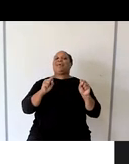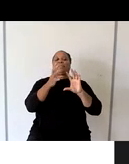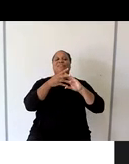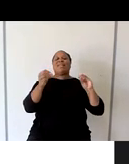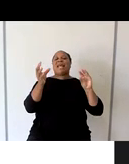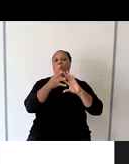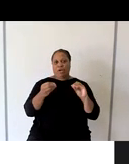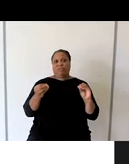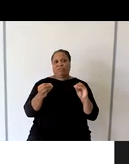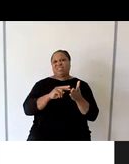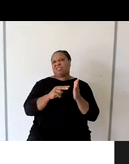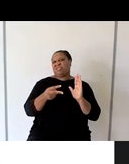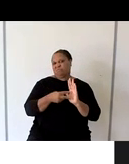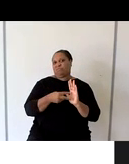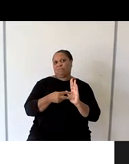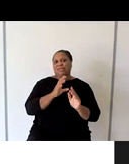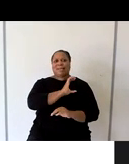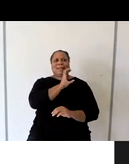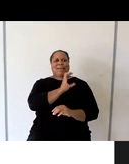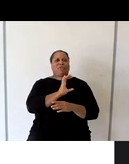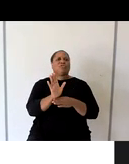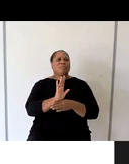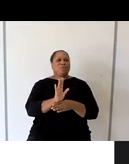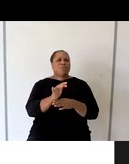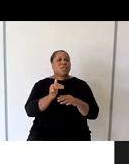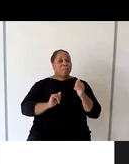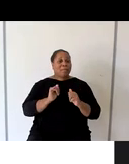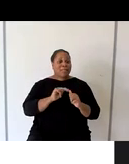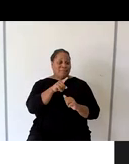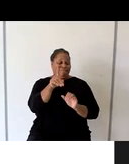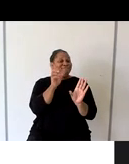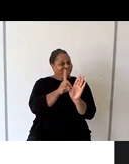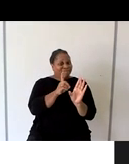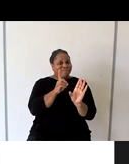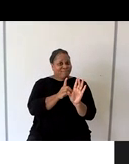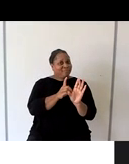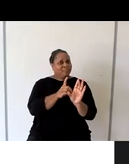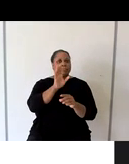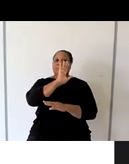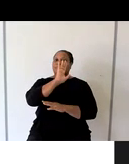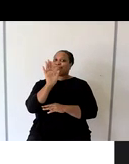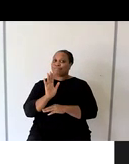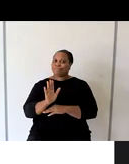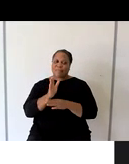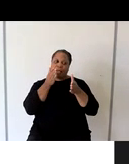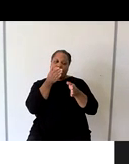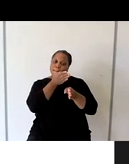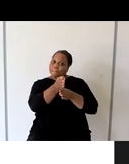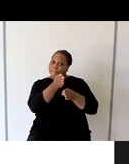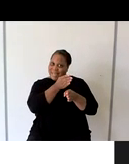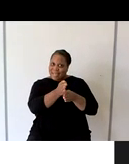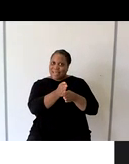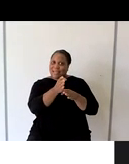which suggests that the characters in movies or plays that have a disability are never the main character,